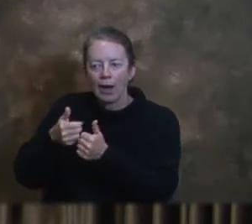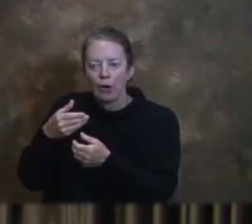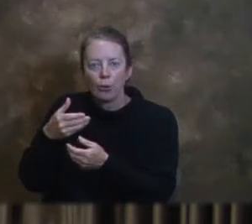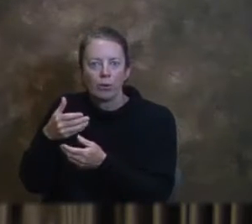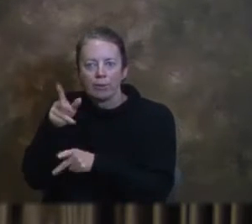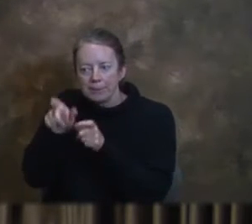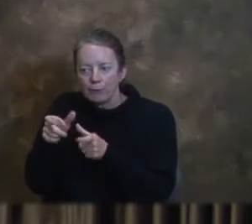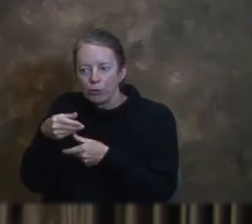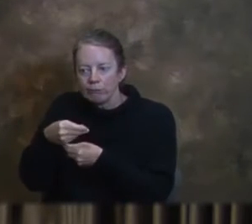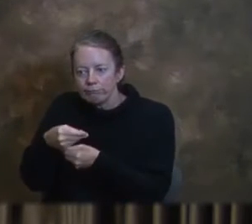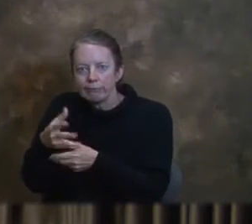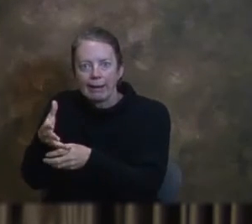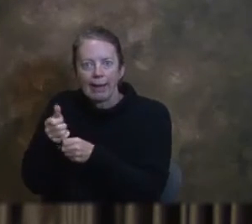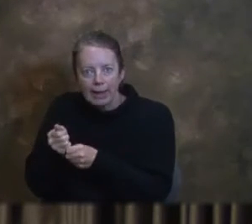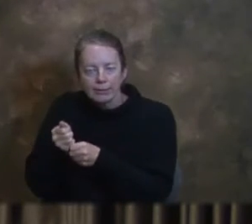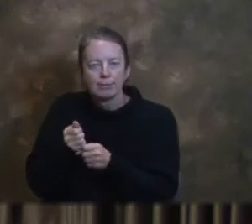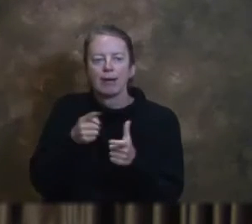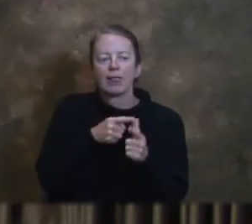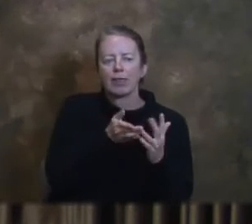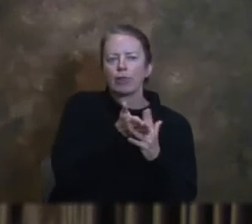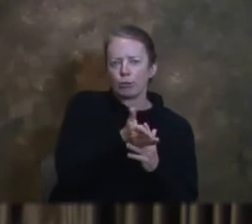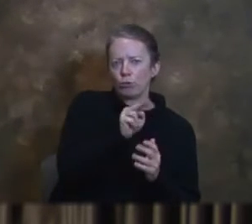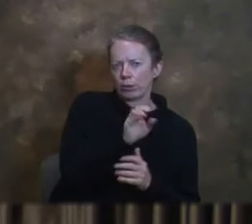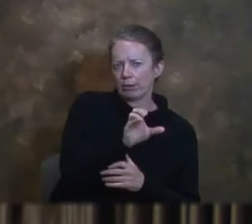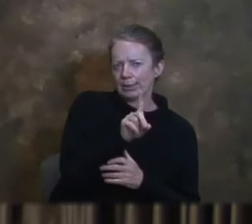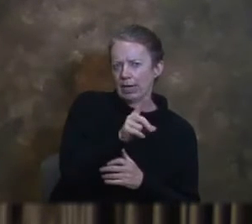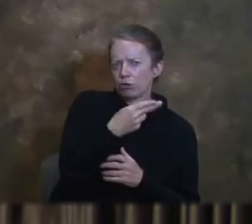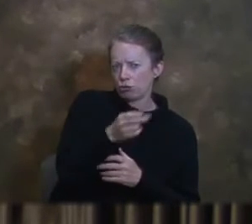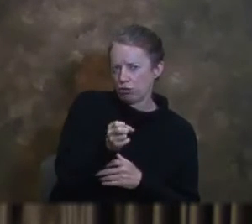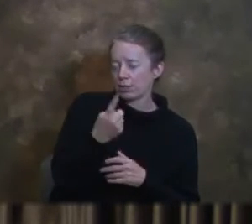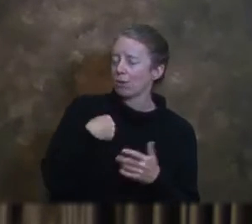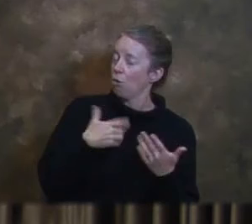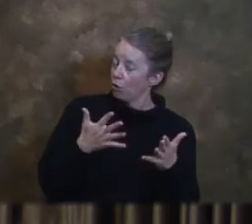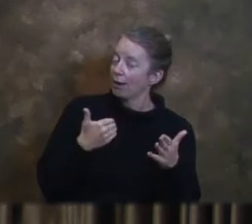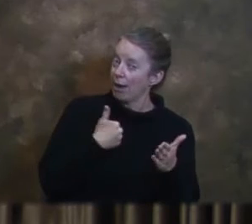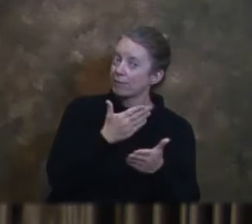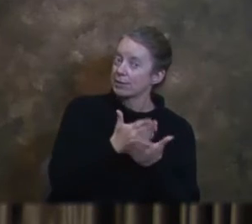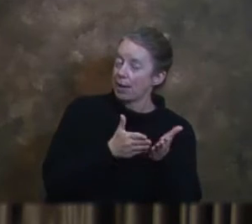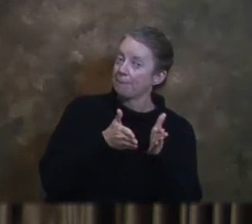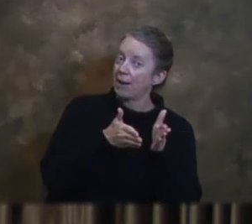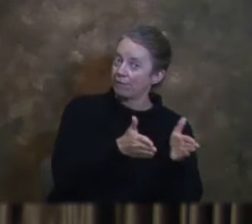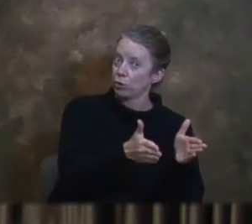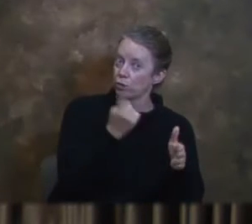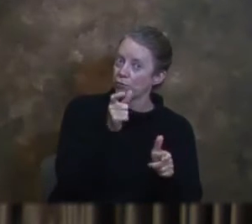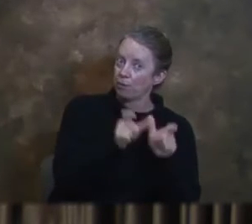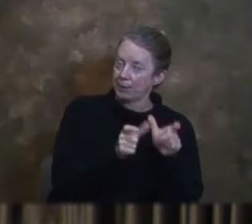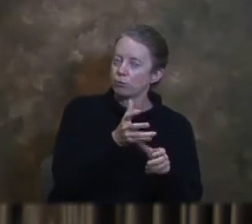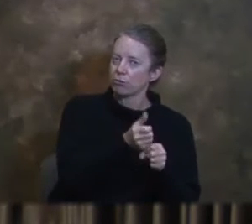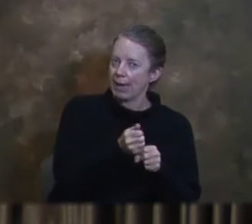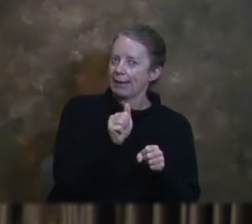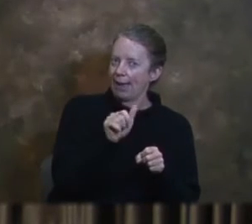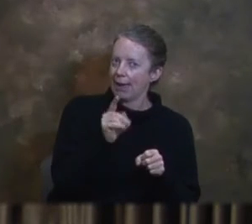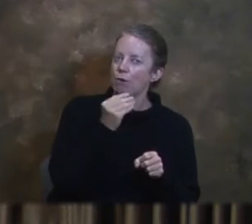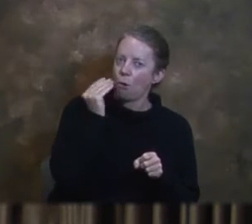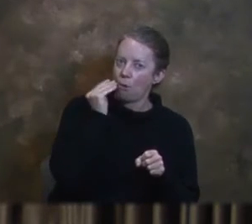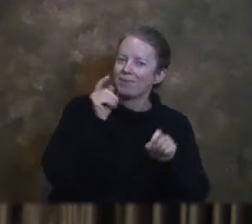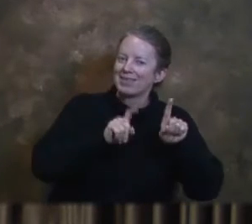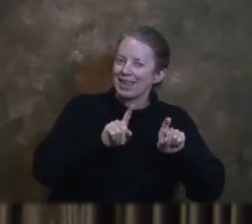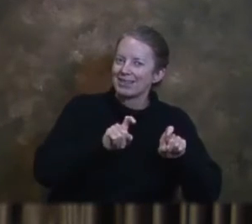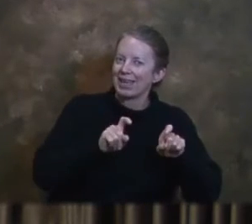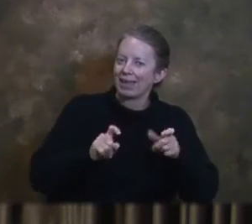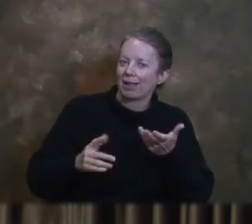then through the Department of Health and Human Services here in North Carolina, we do already have some avenues for folks to get at-home testing